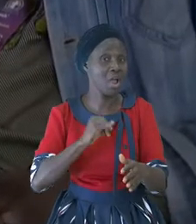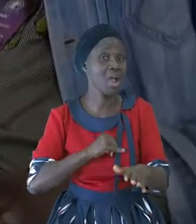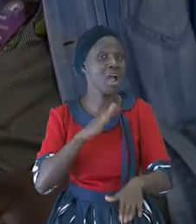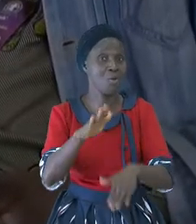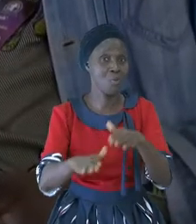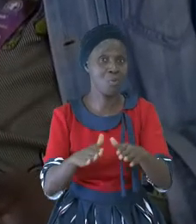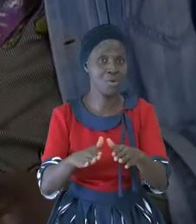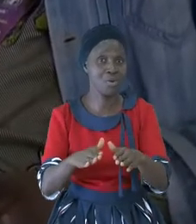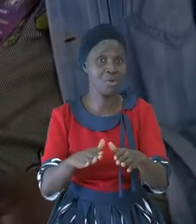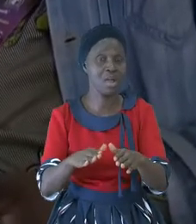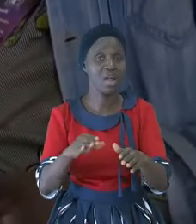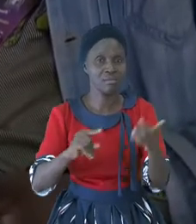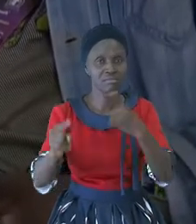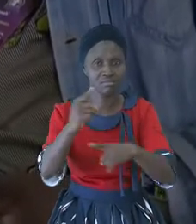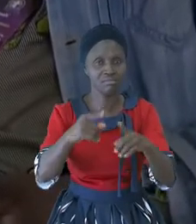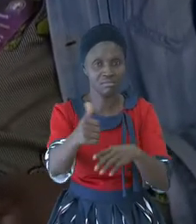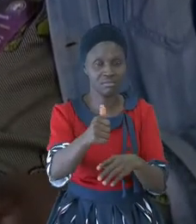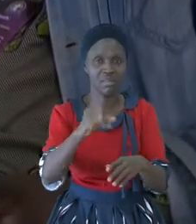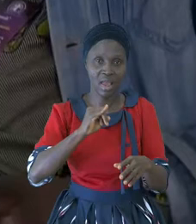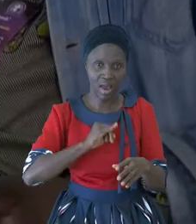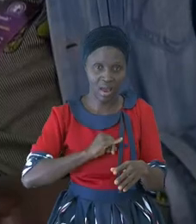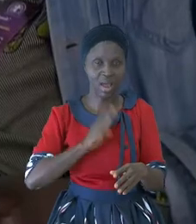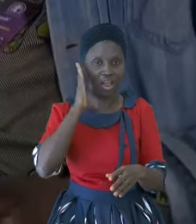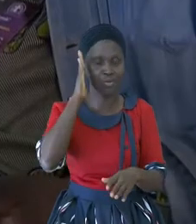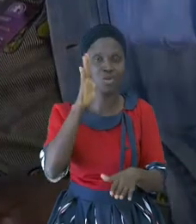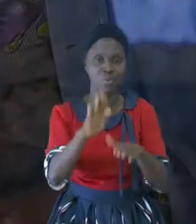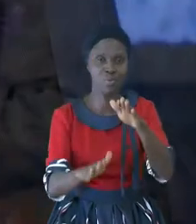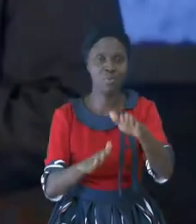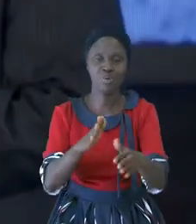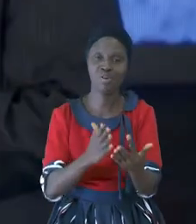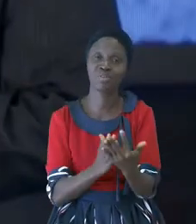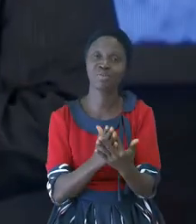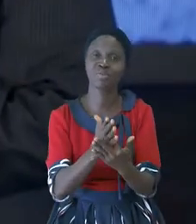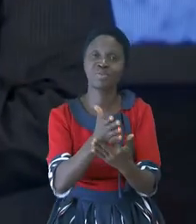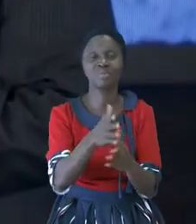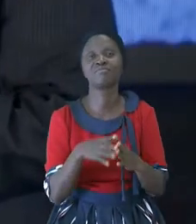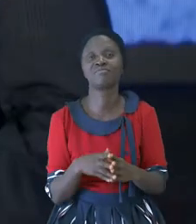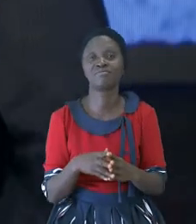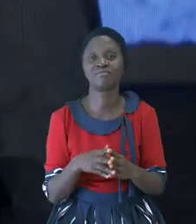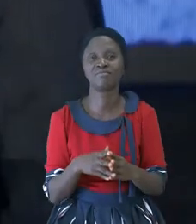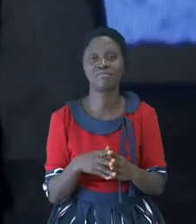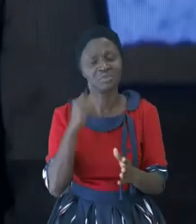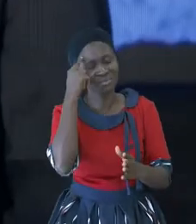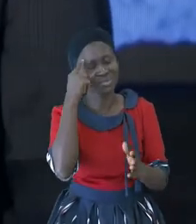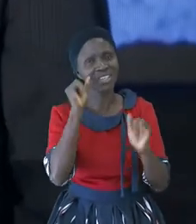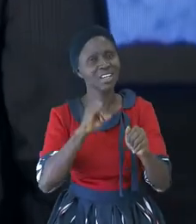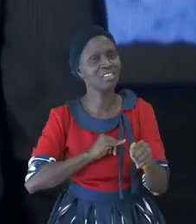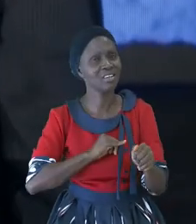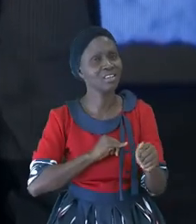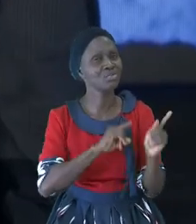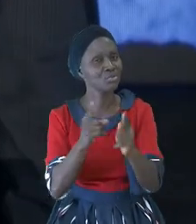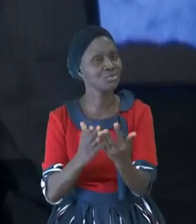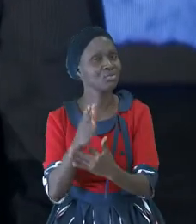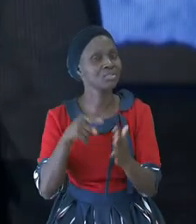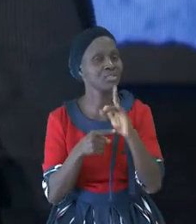I said I'll walk through. You know something? Can I go through this? Yes, you can. Will I go through this? Yes,